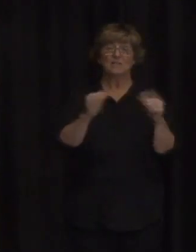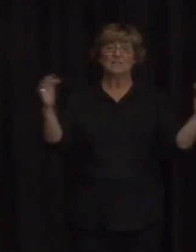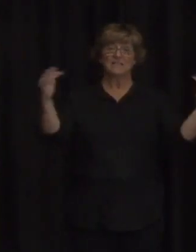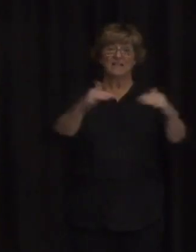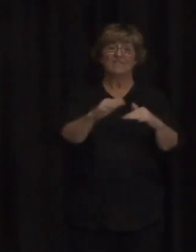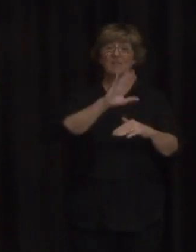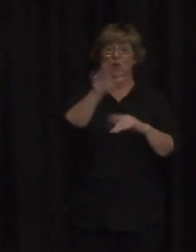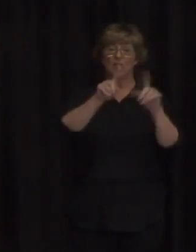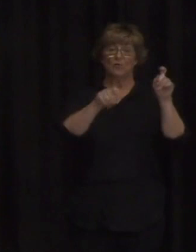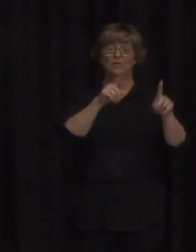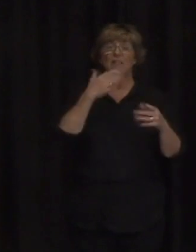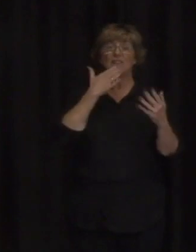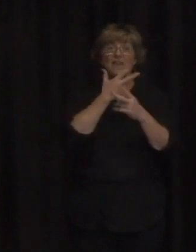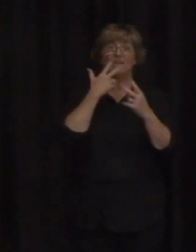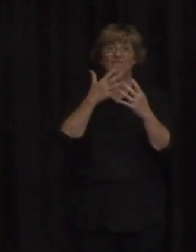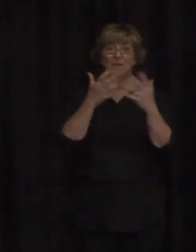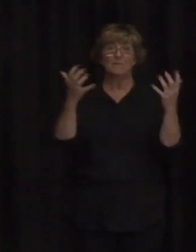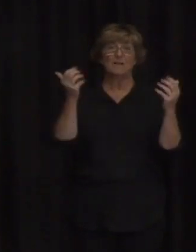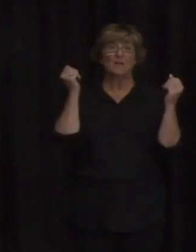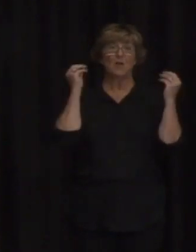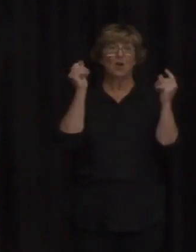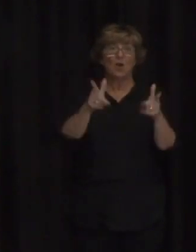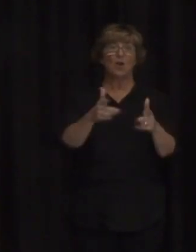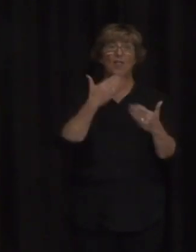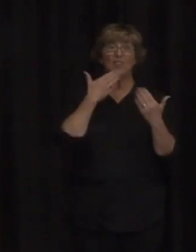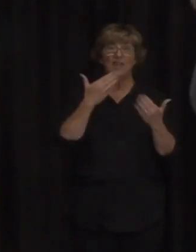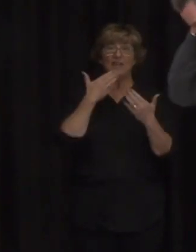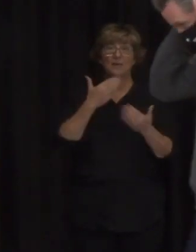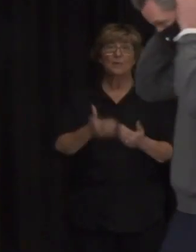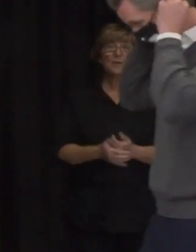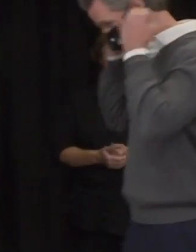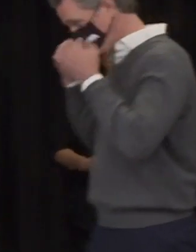the questions. Take care, everybody.